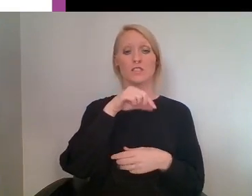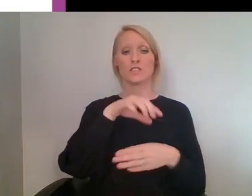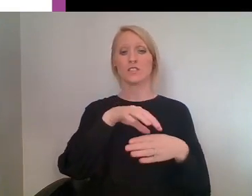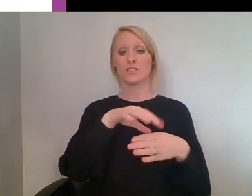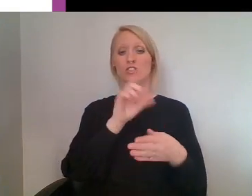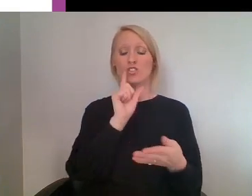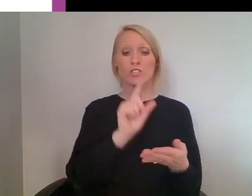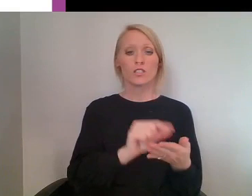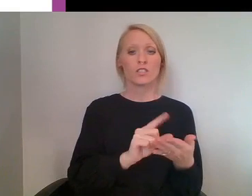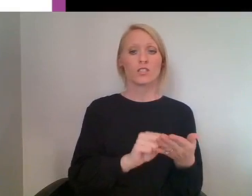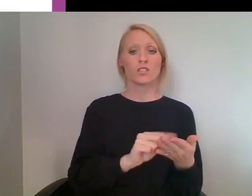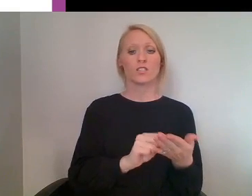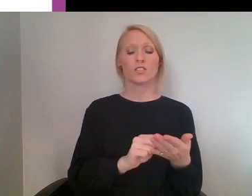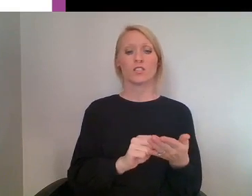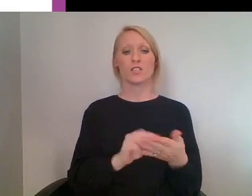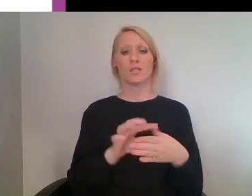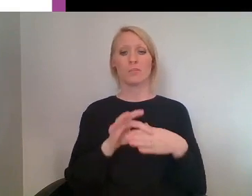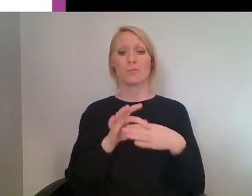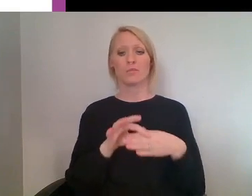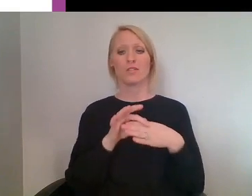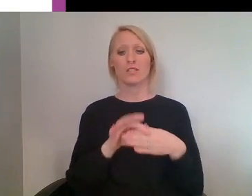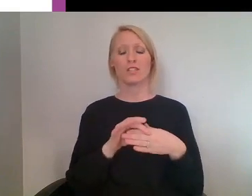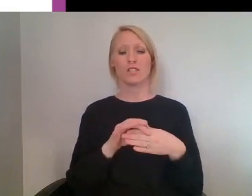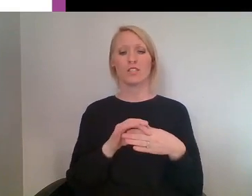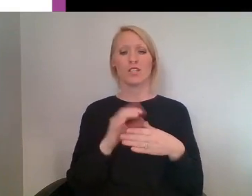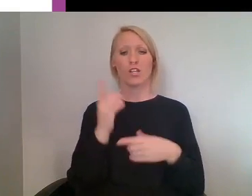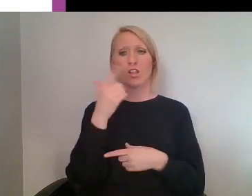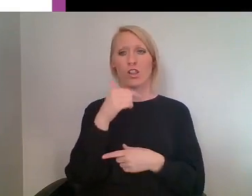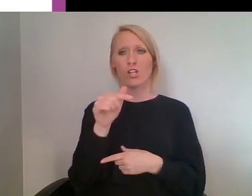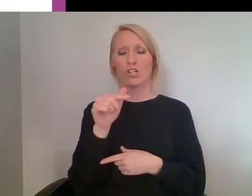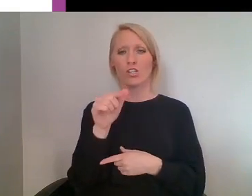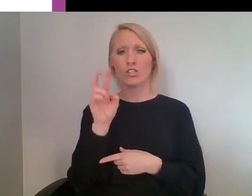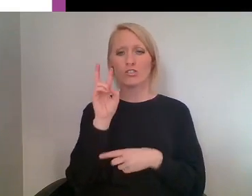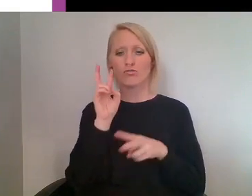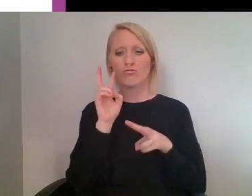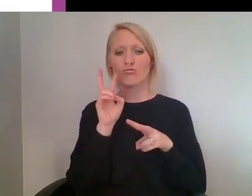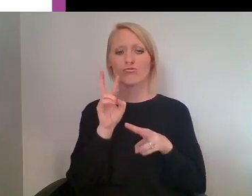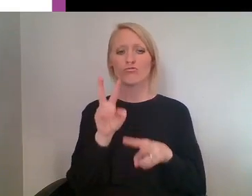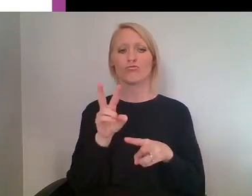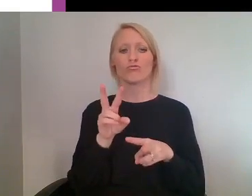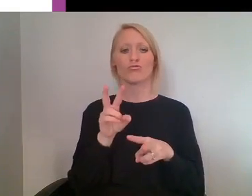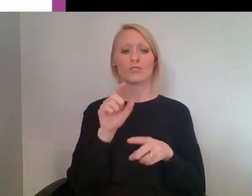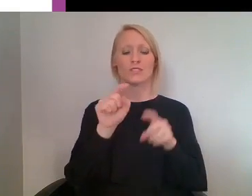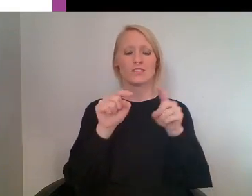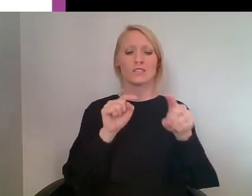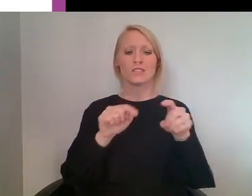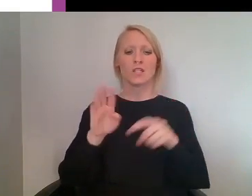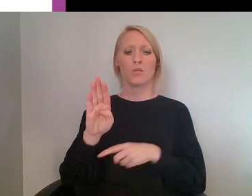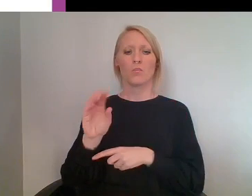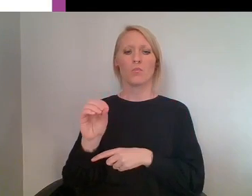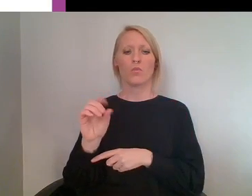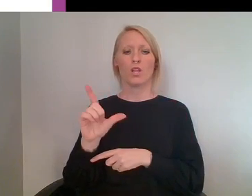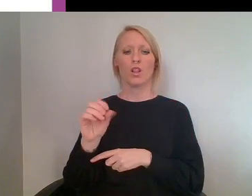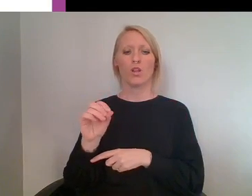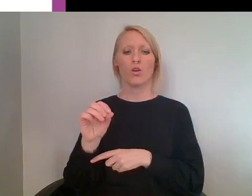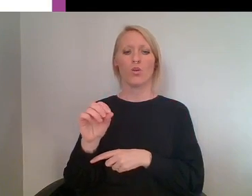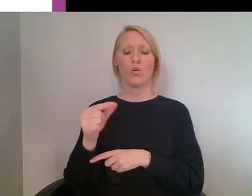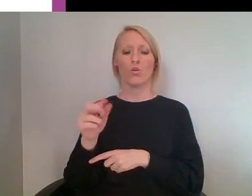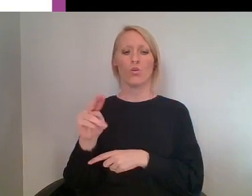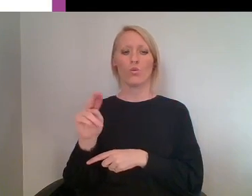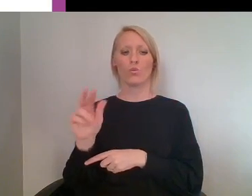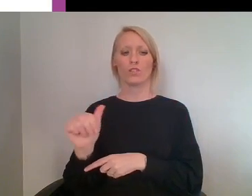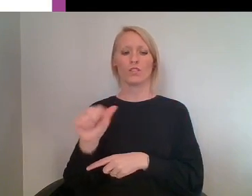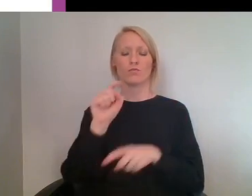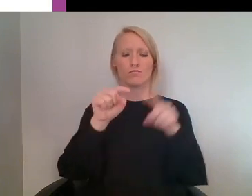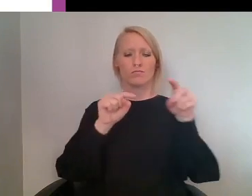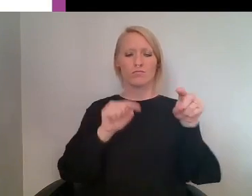or salami. If you ever look at like a slice of salami, you'll see the little white dots. Those little white dots are basically like little globules